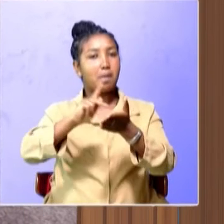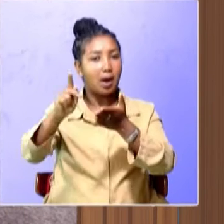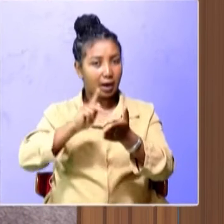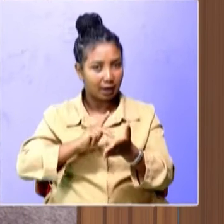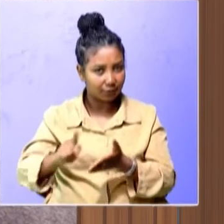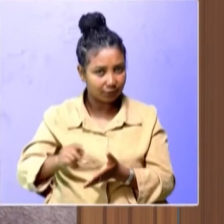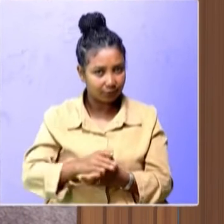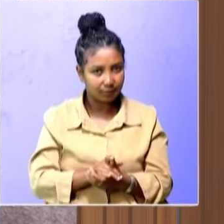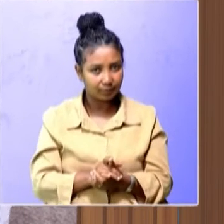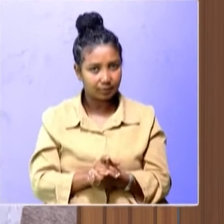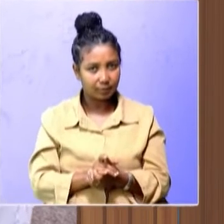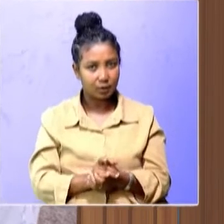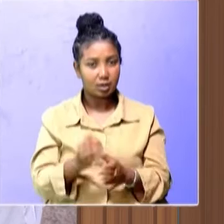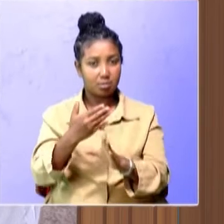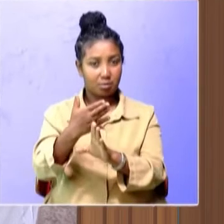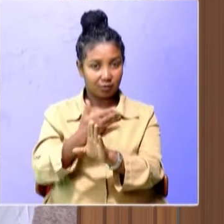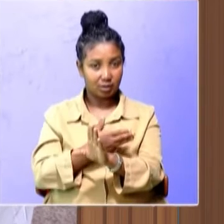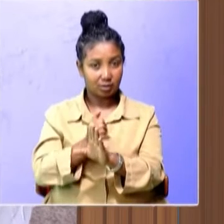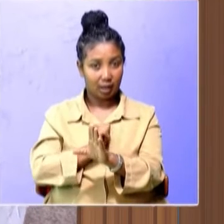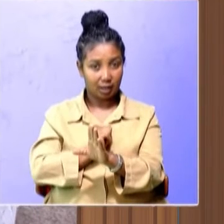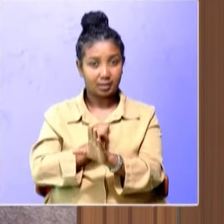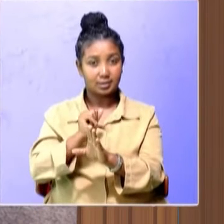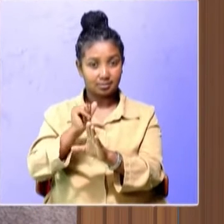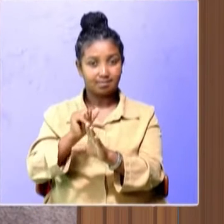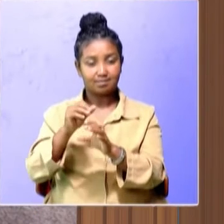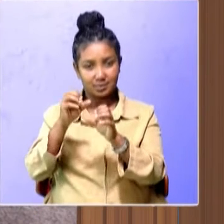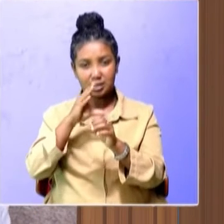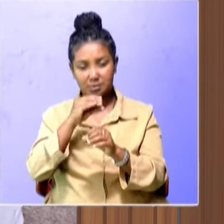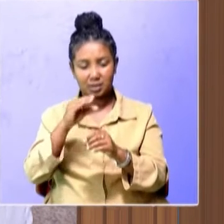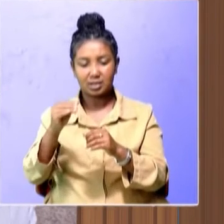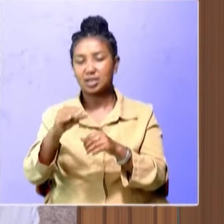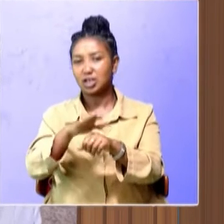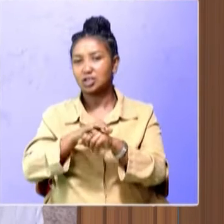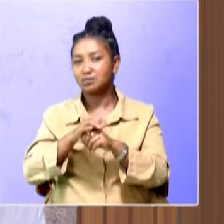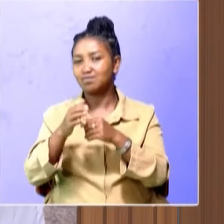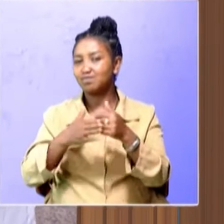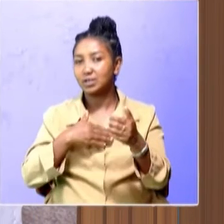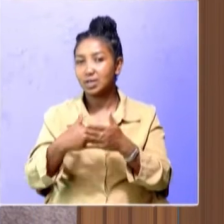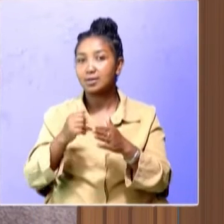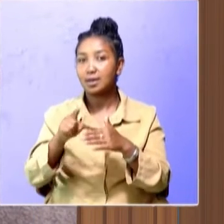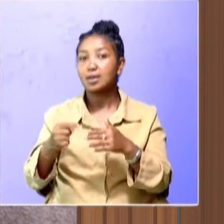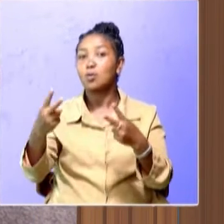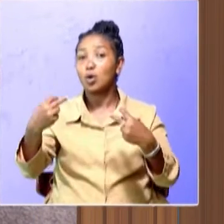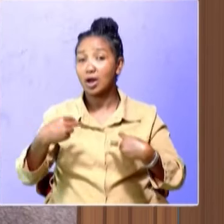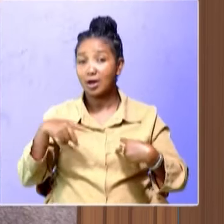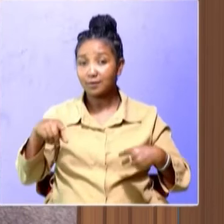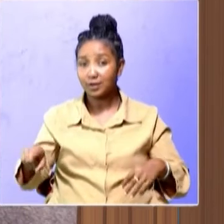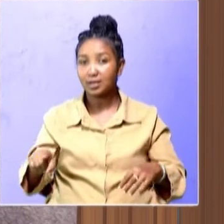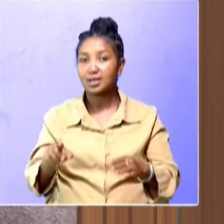paragraphs. Before that, I can speak English more easily. So, we are having